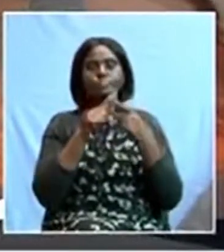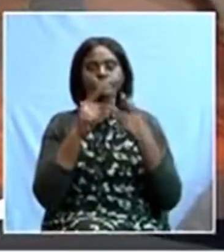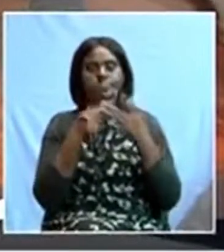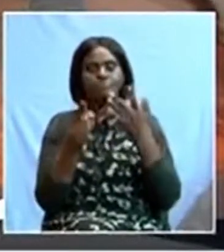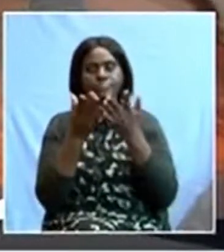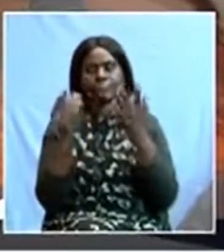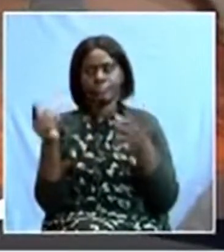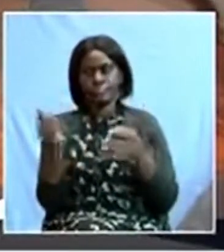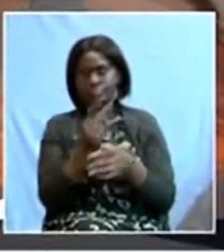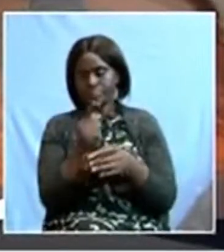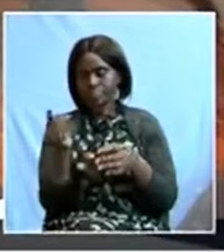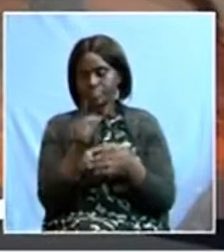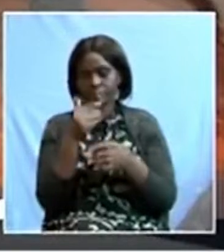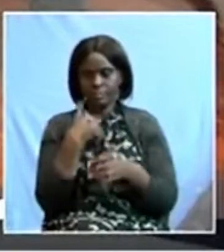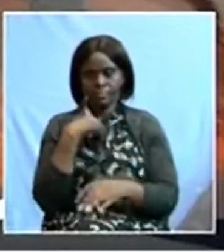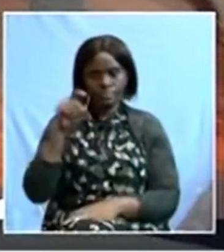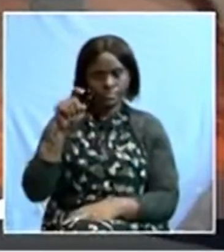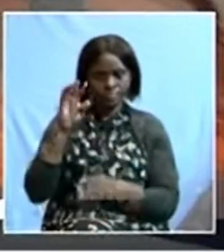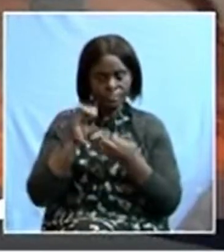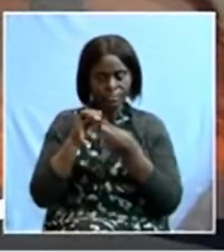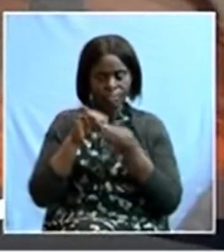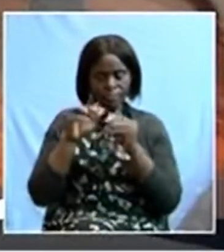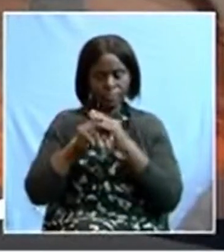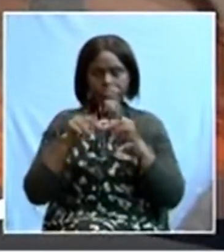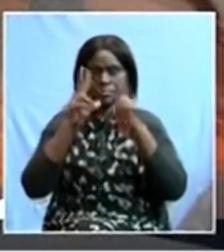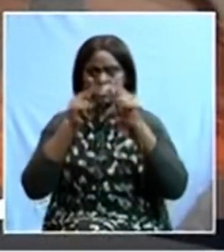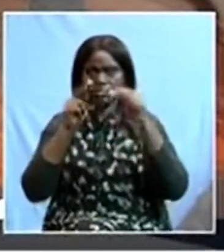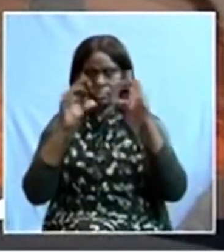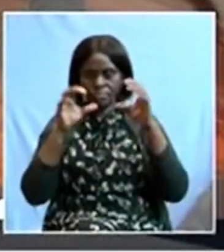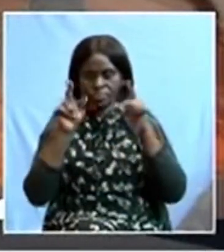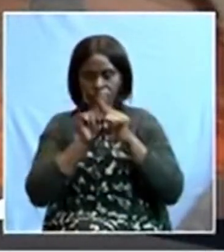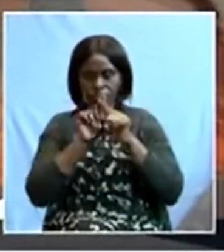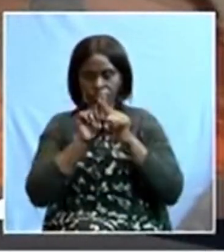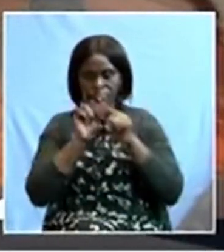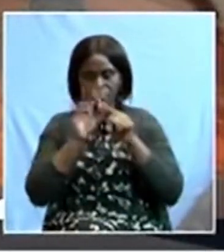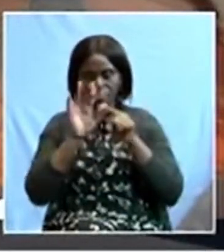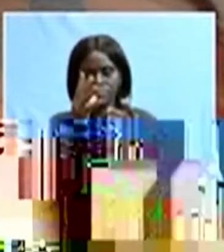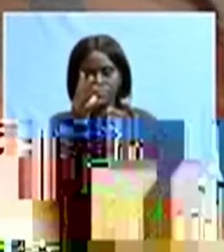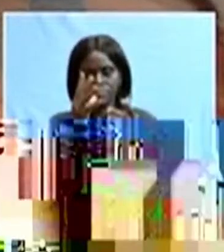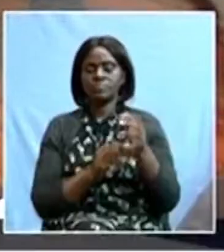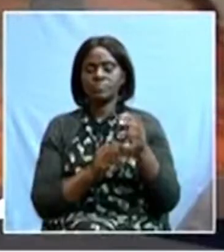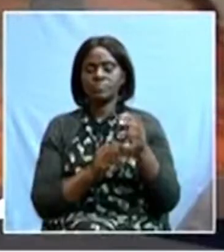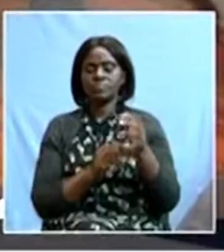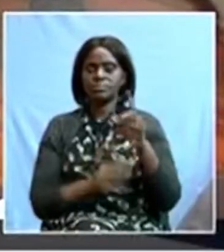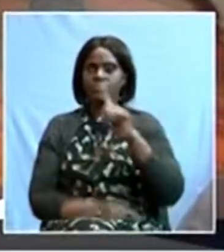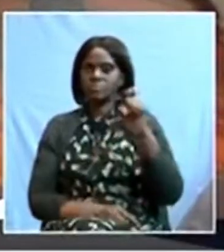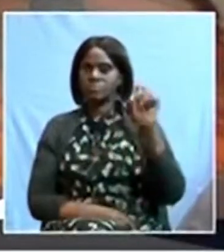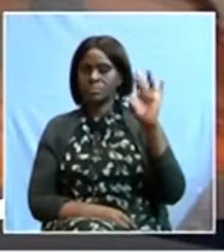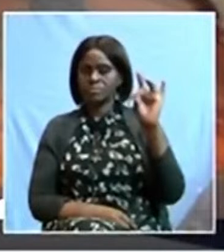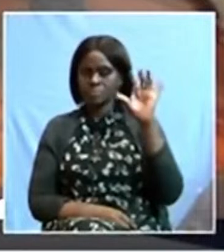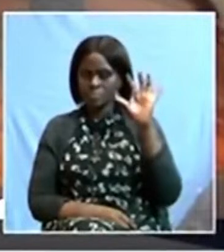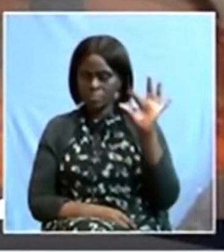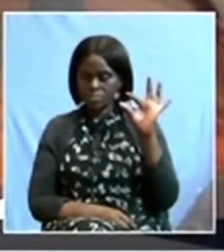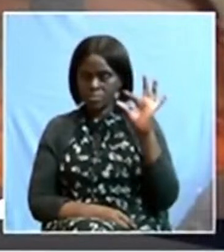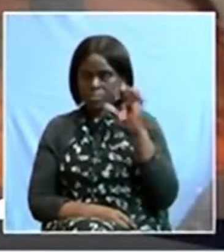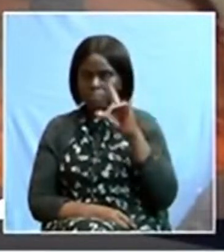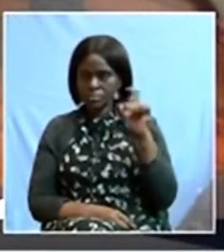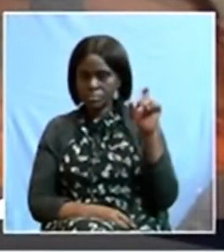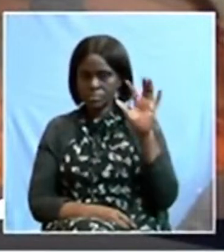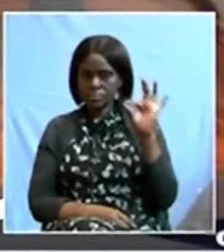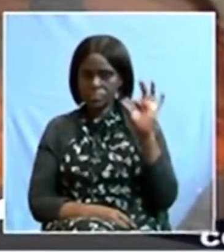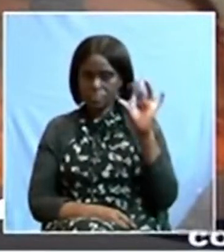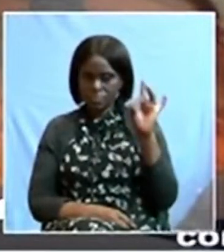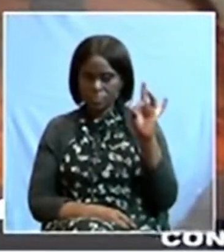where there is a need in the rural councils, and the amount of 198 came from Ministry